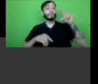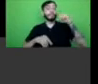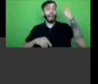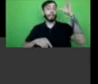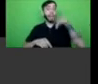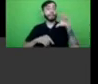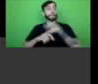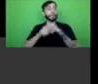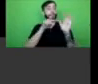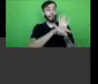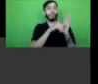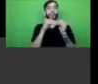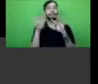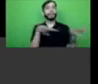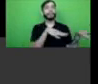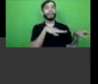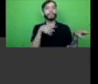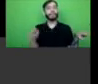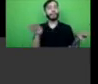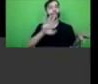the police get in the media.